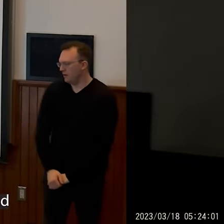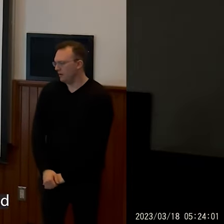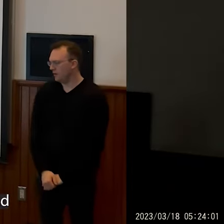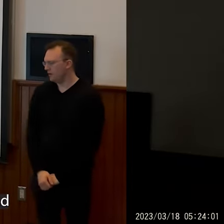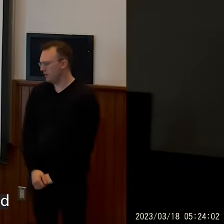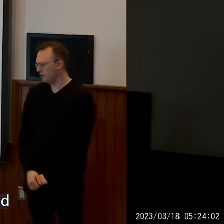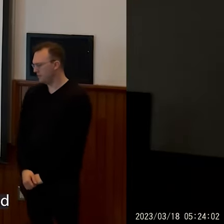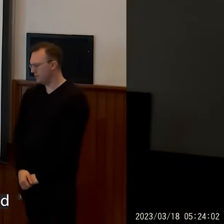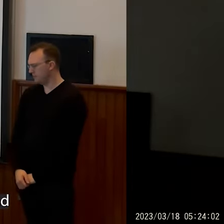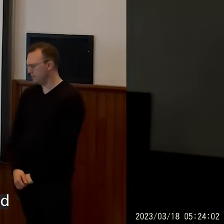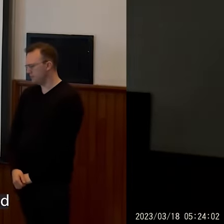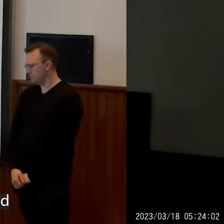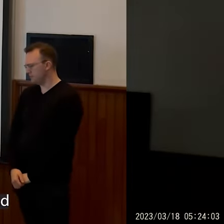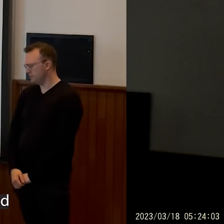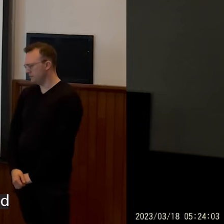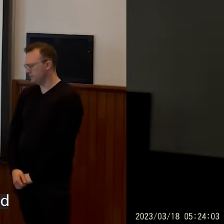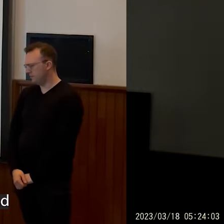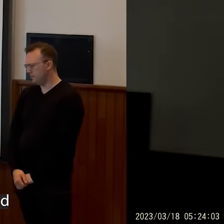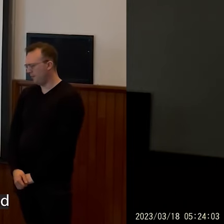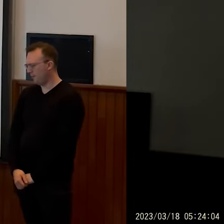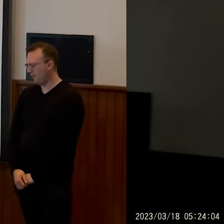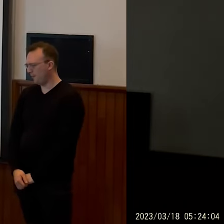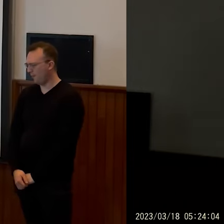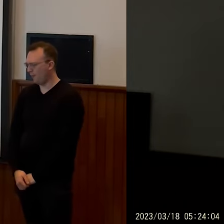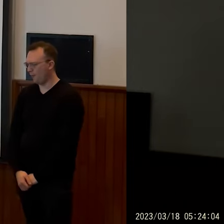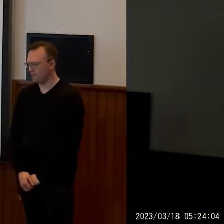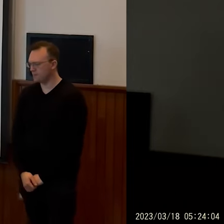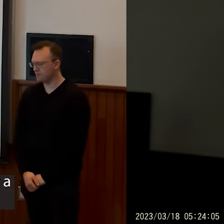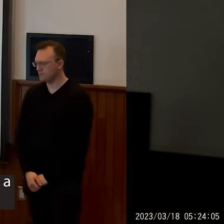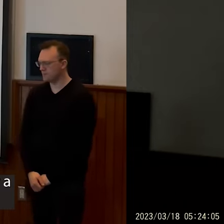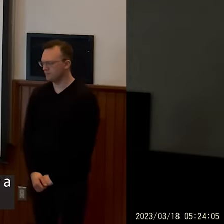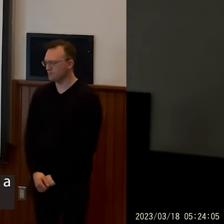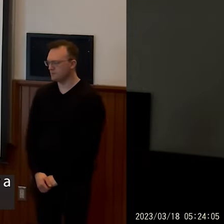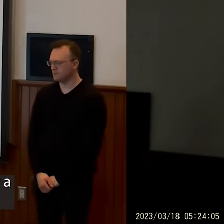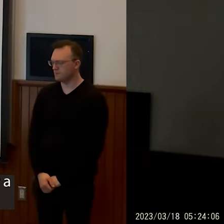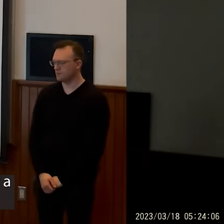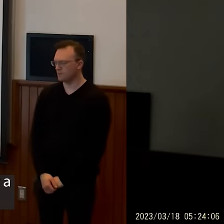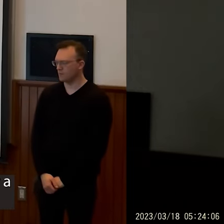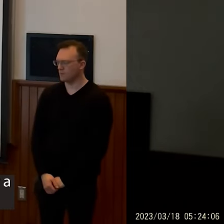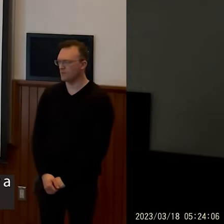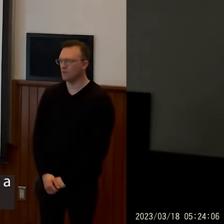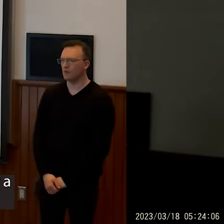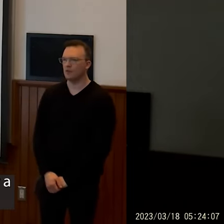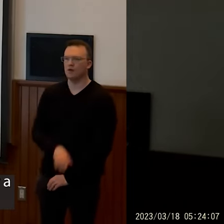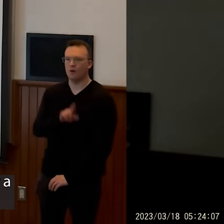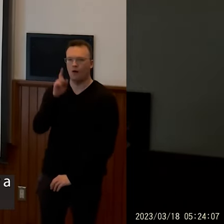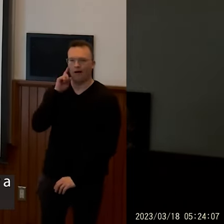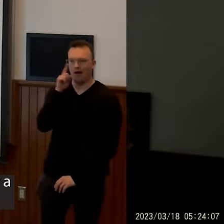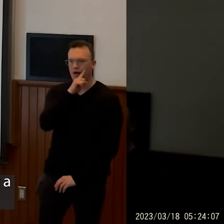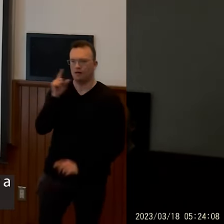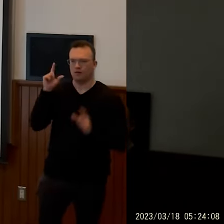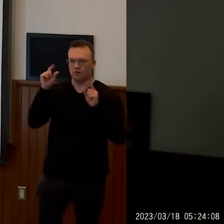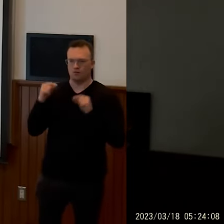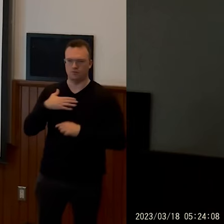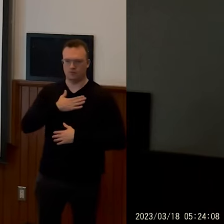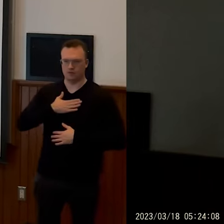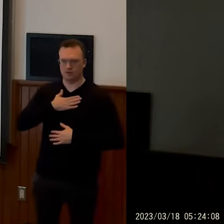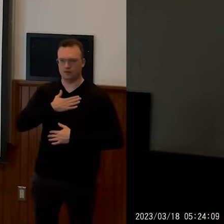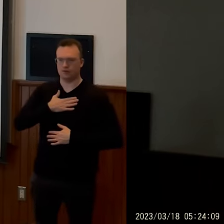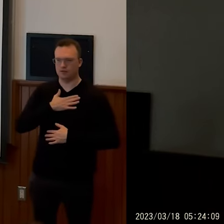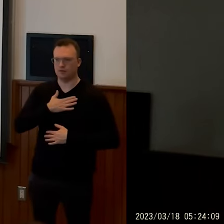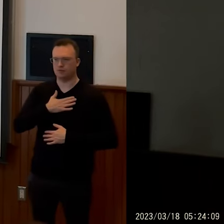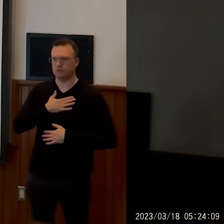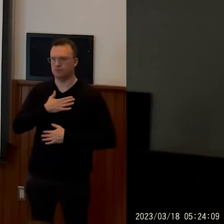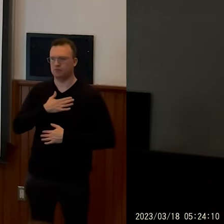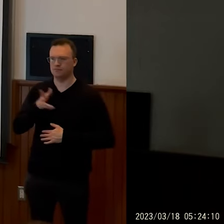I'm gonna go back to the system. So I want you to close your eyes for a second. Everybody, indulge me